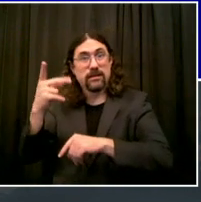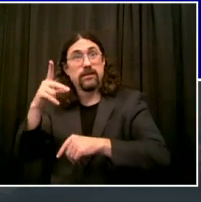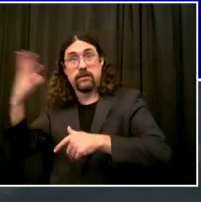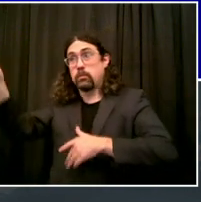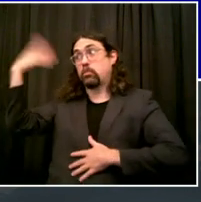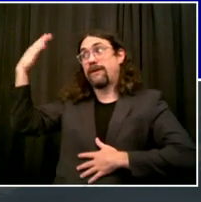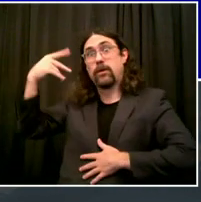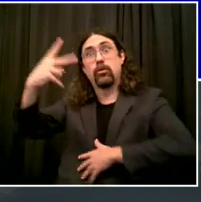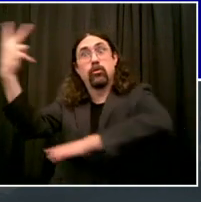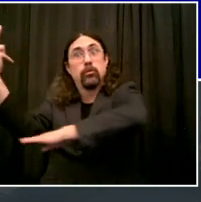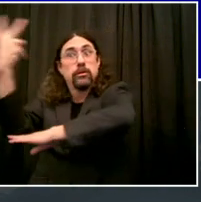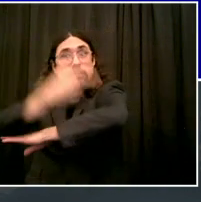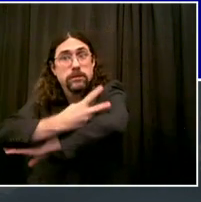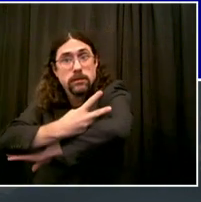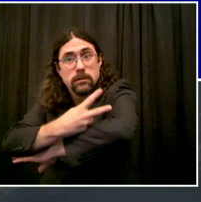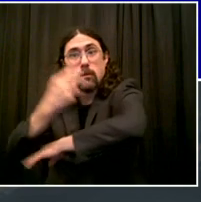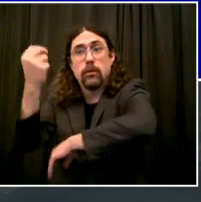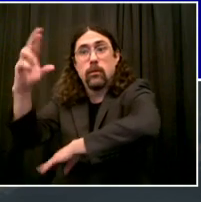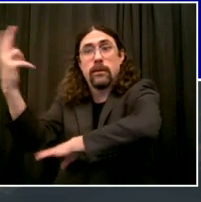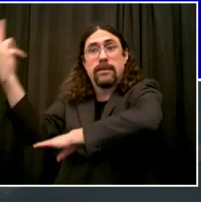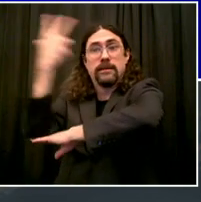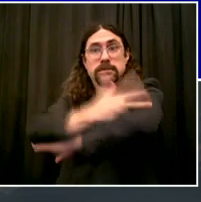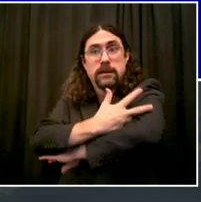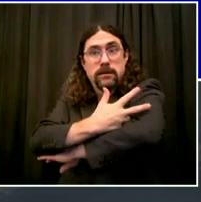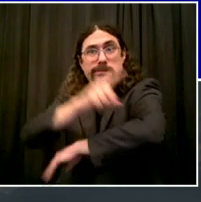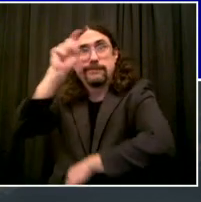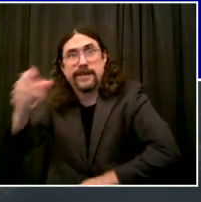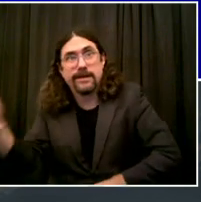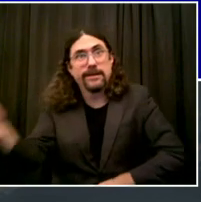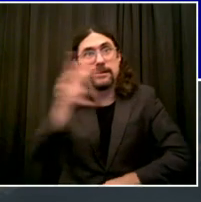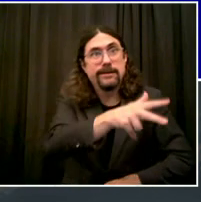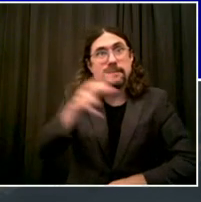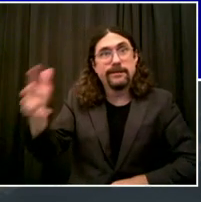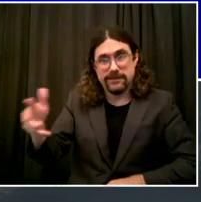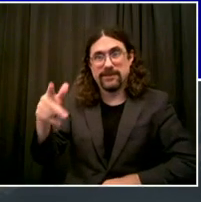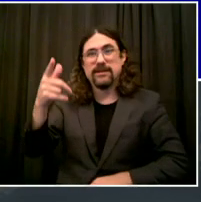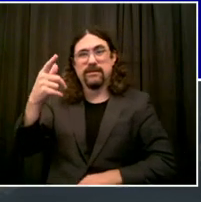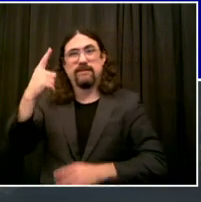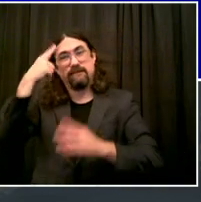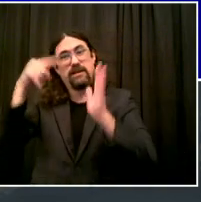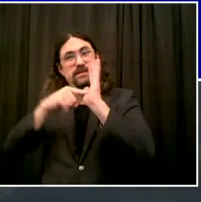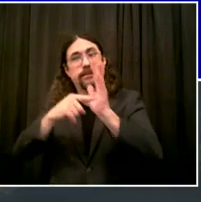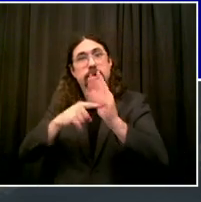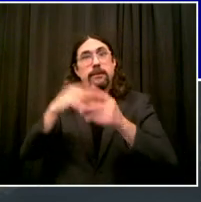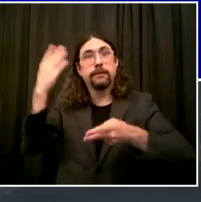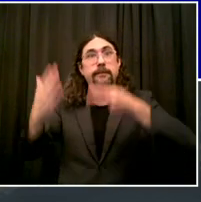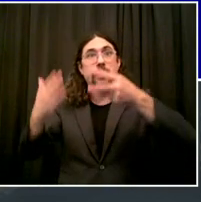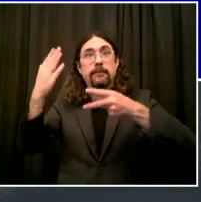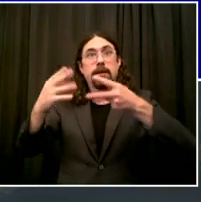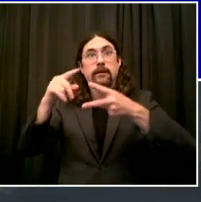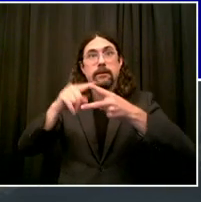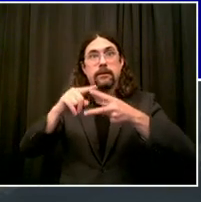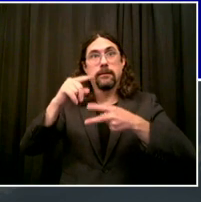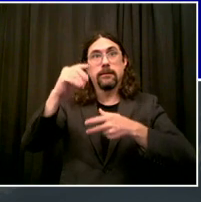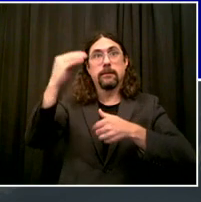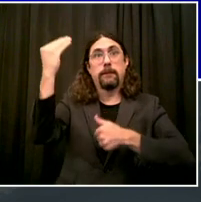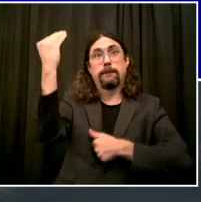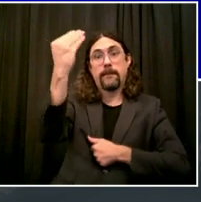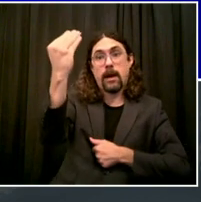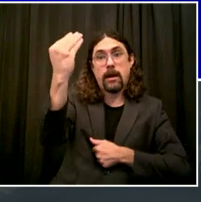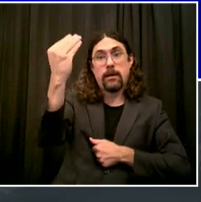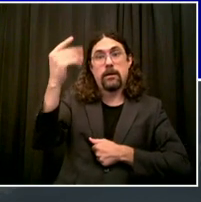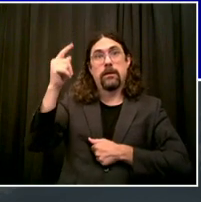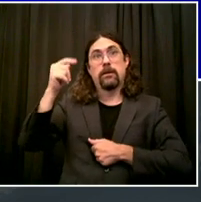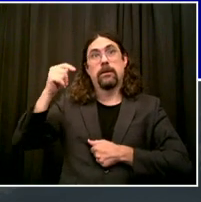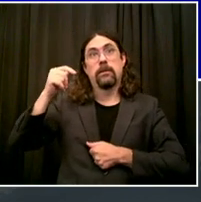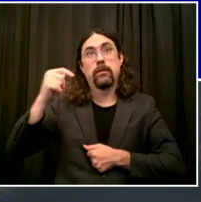if you unfortunately have to currently do it twice a week, now, starting next week, only the later day in the week will